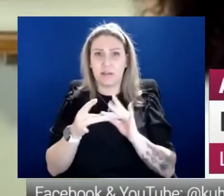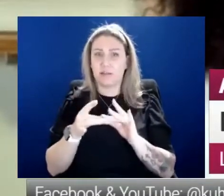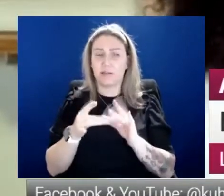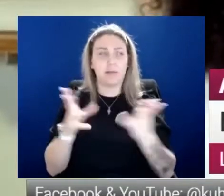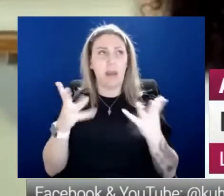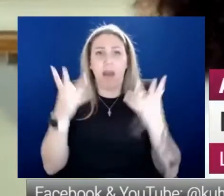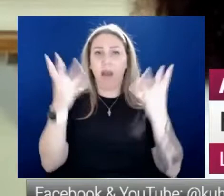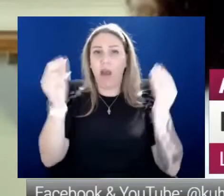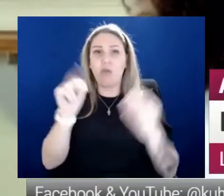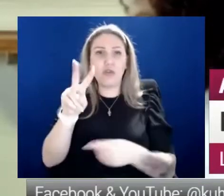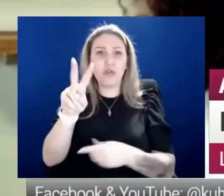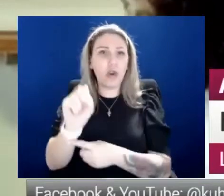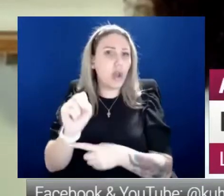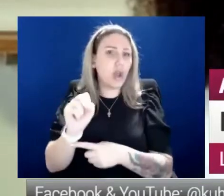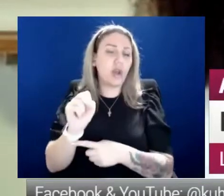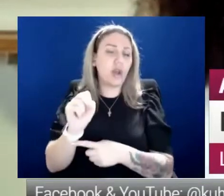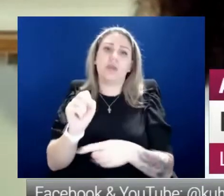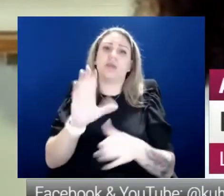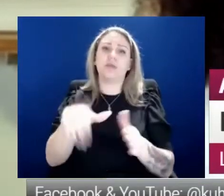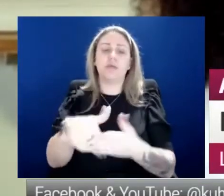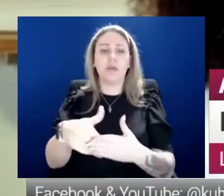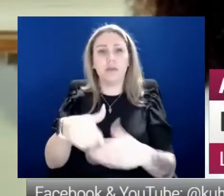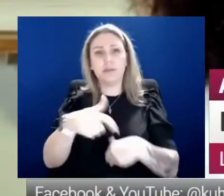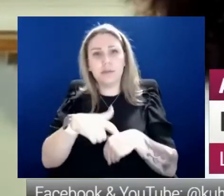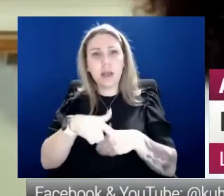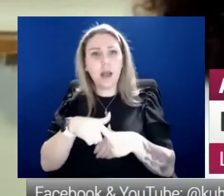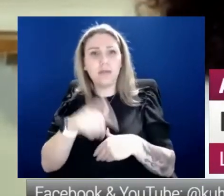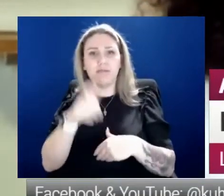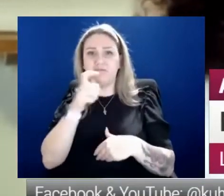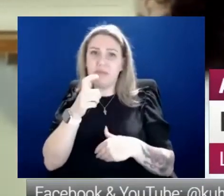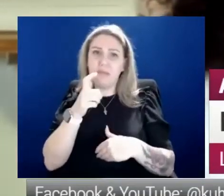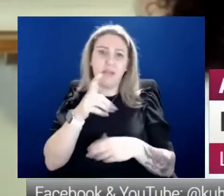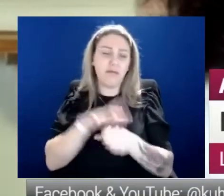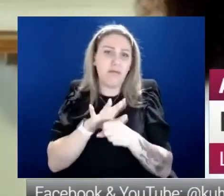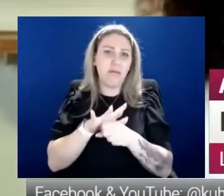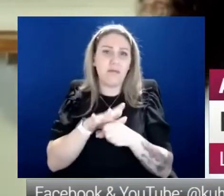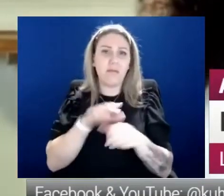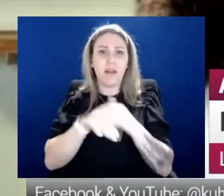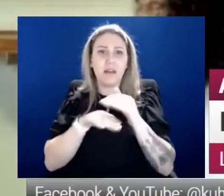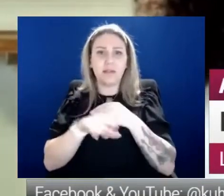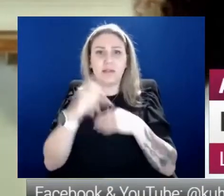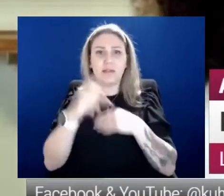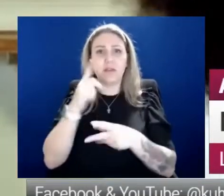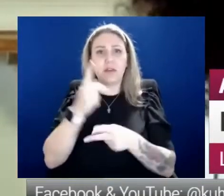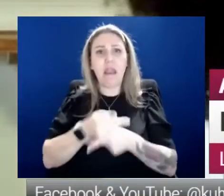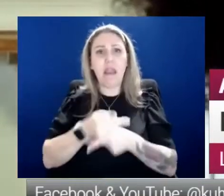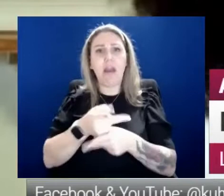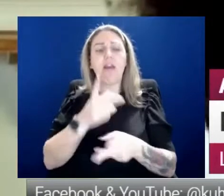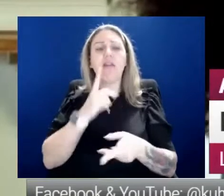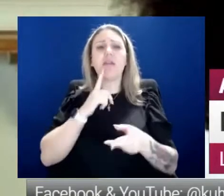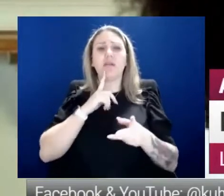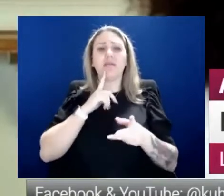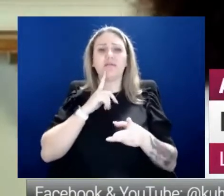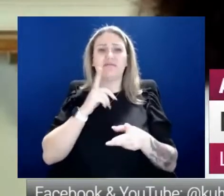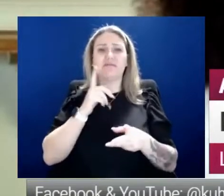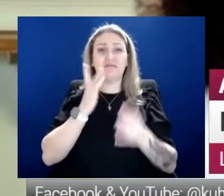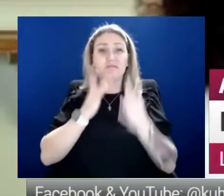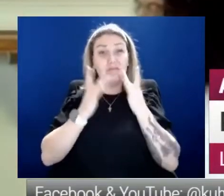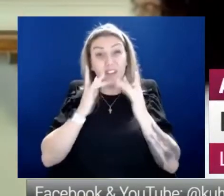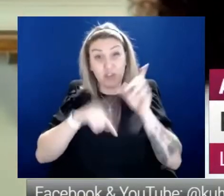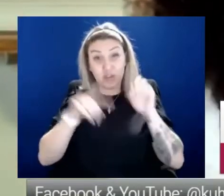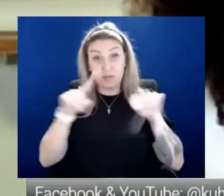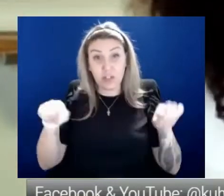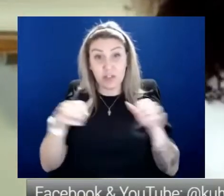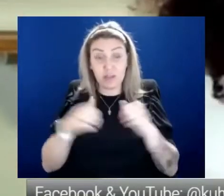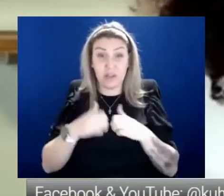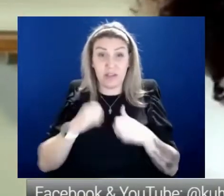the lack of access to care, lack of diversity in healthcare staff, which is a